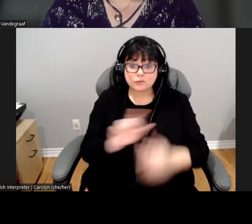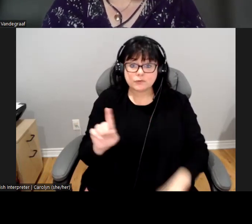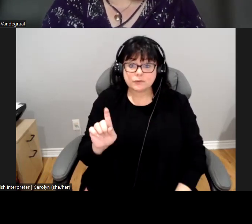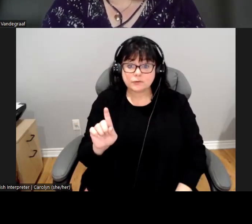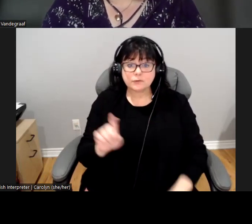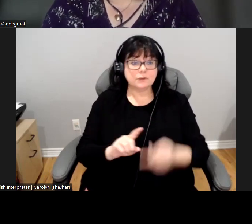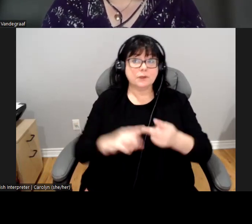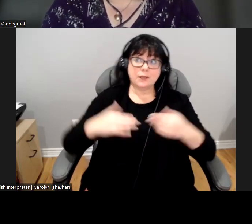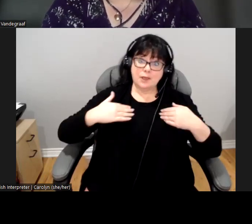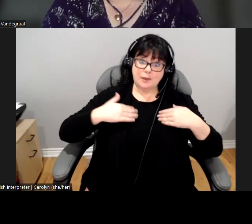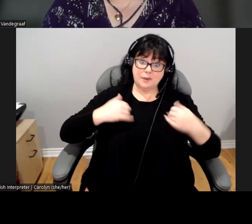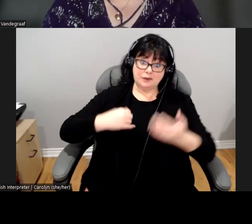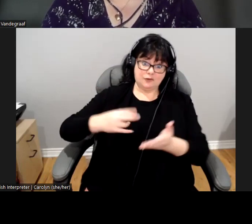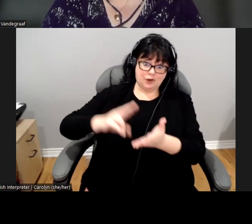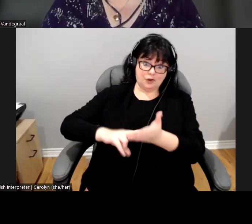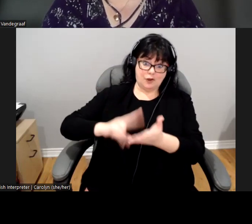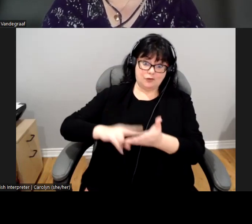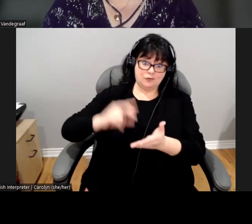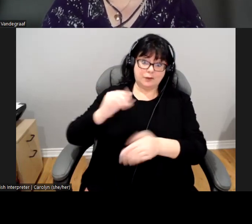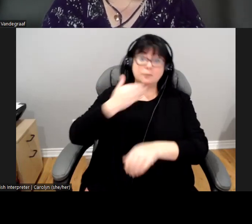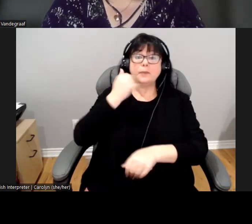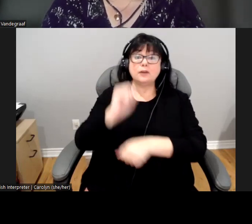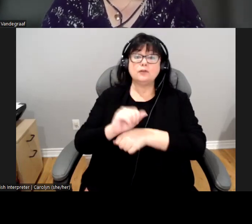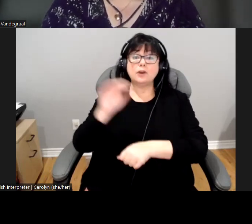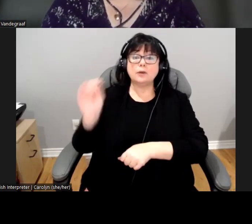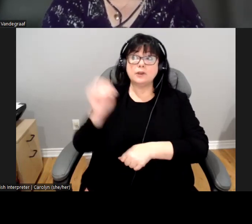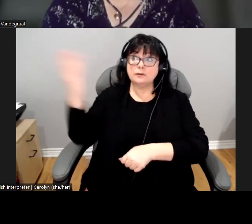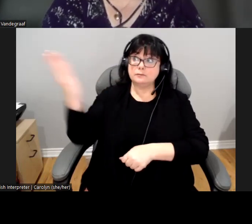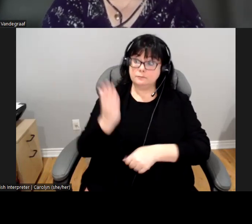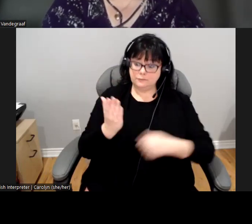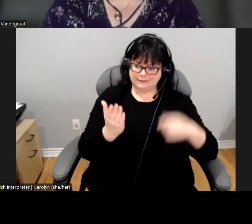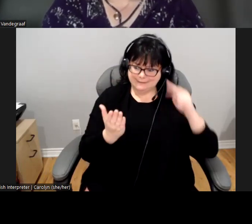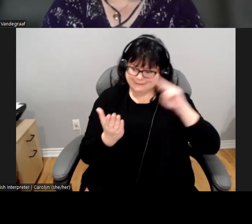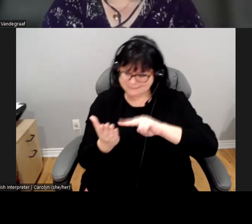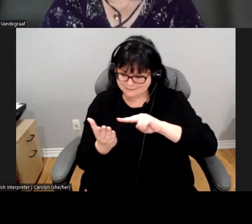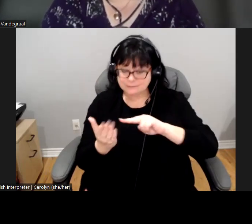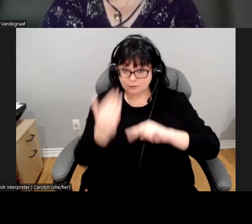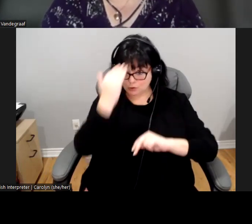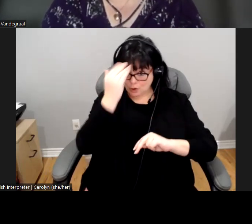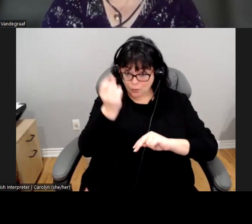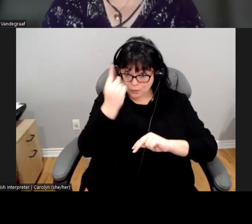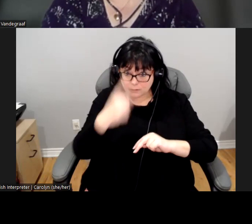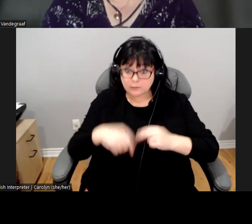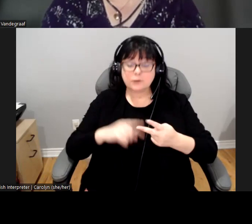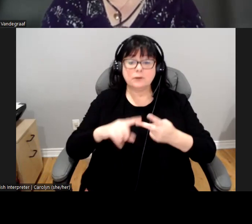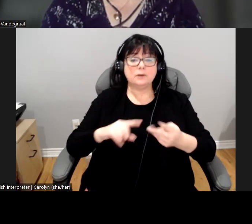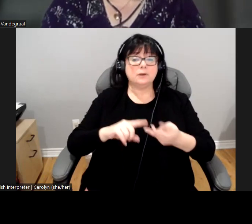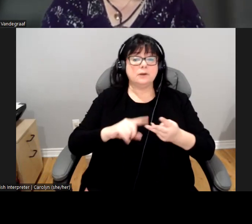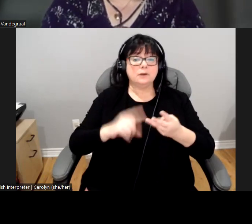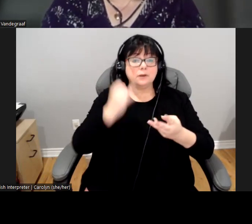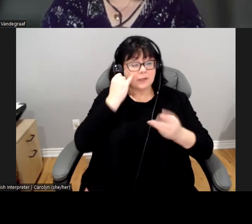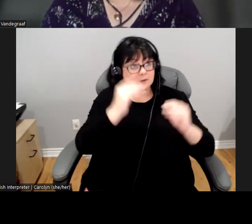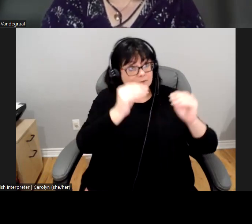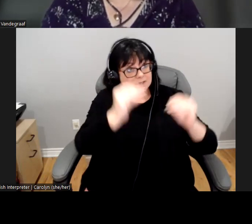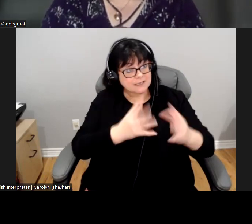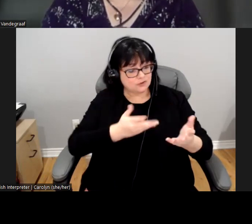with the ministry for Better Jobs Ontario and teachers and instructors? What happens if they're failing? So I think once